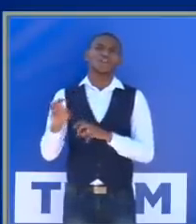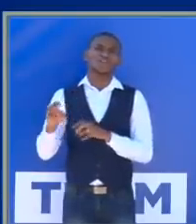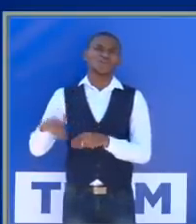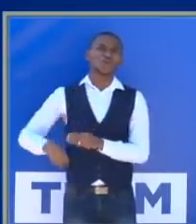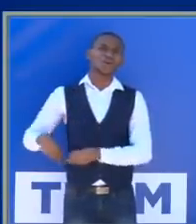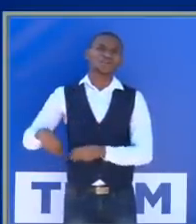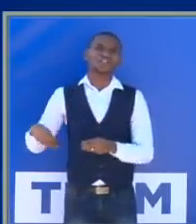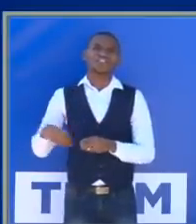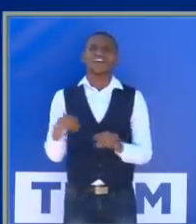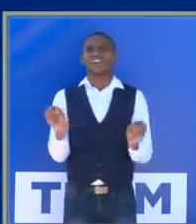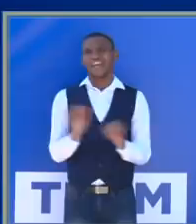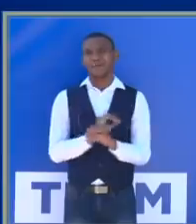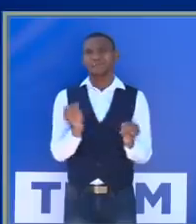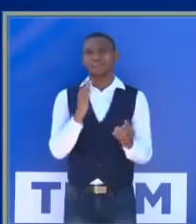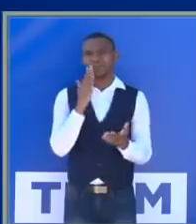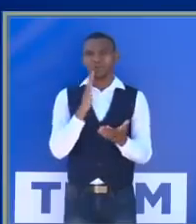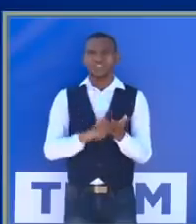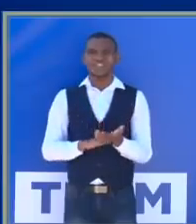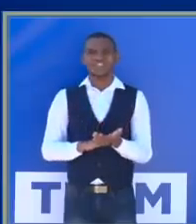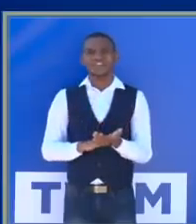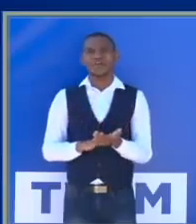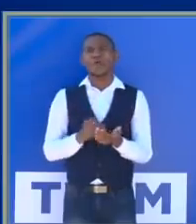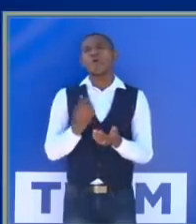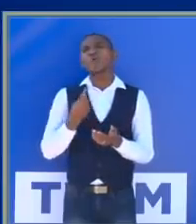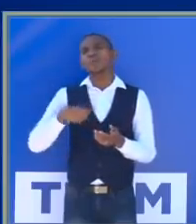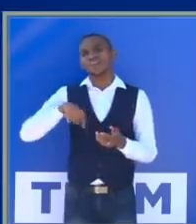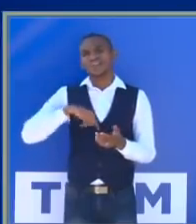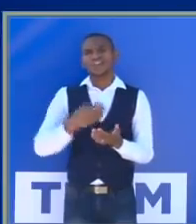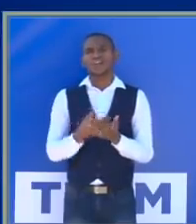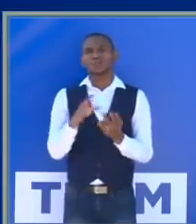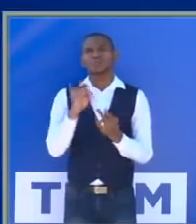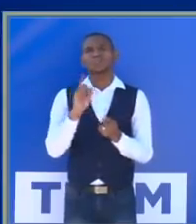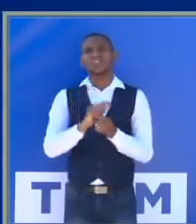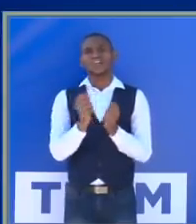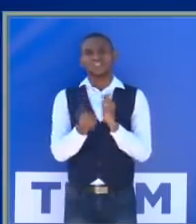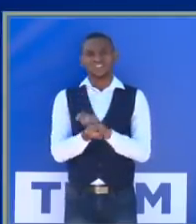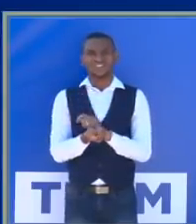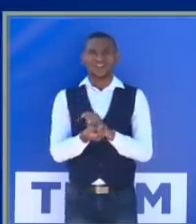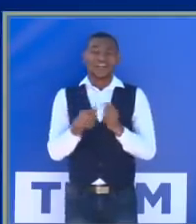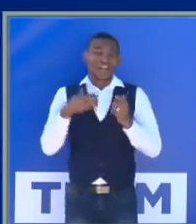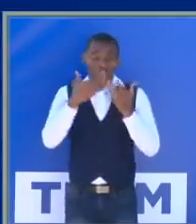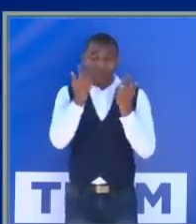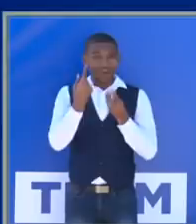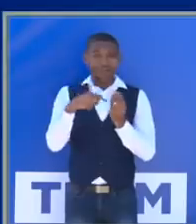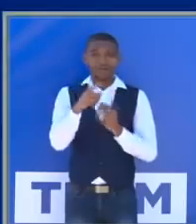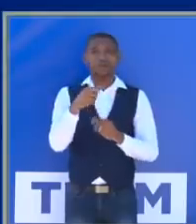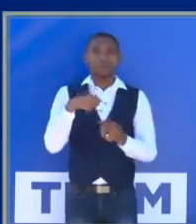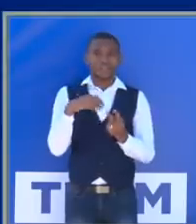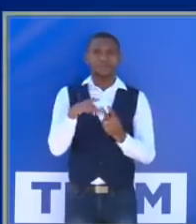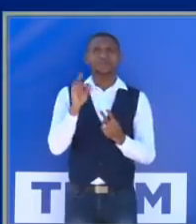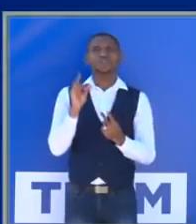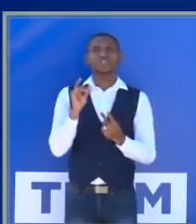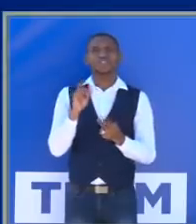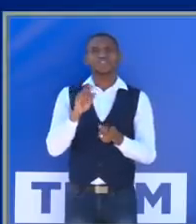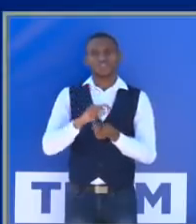and empty promises, or we can choose change. I don't know about you, but I'm choosing